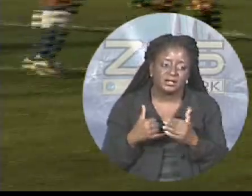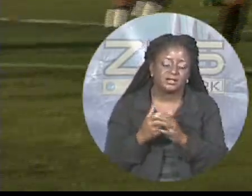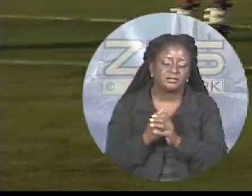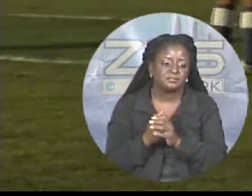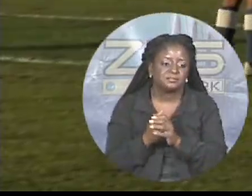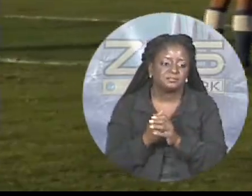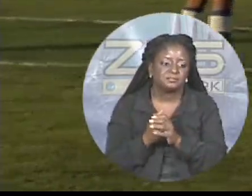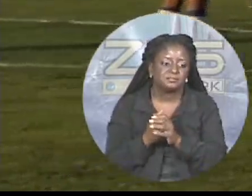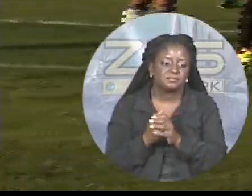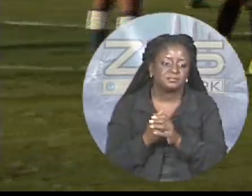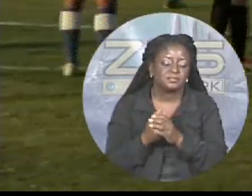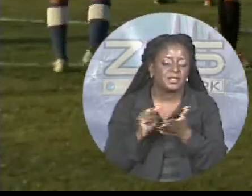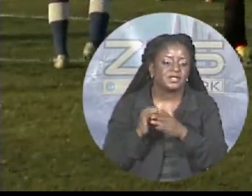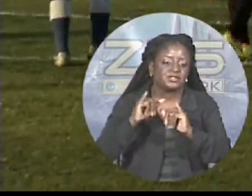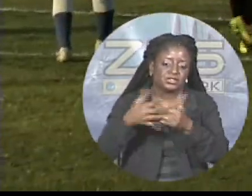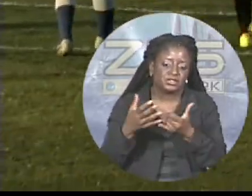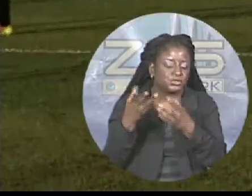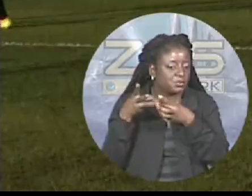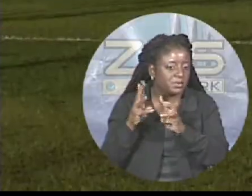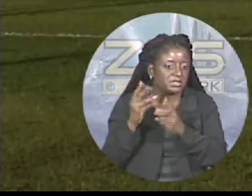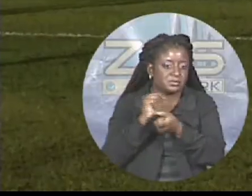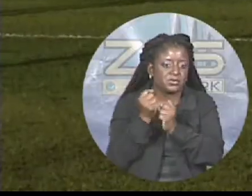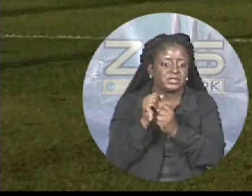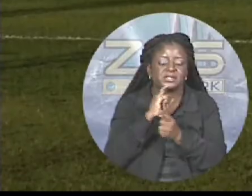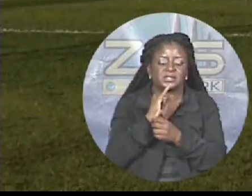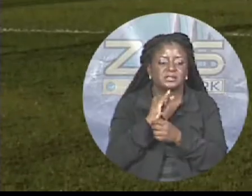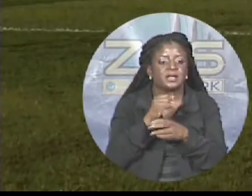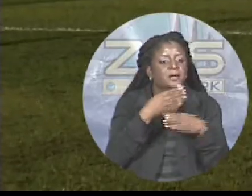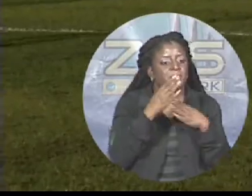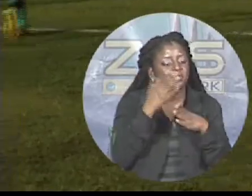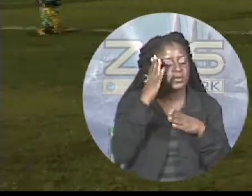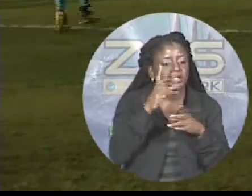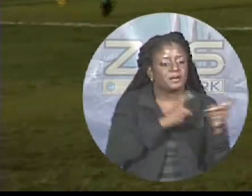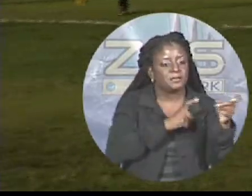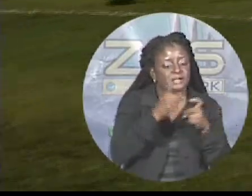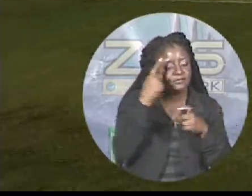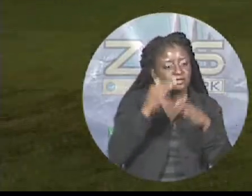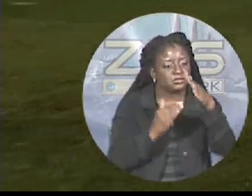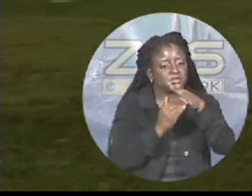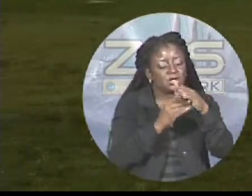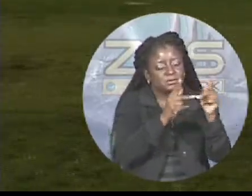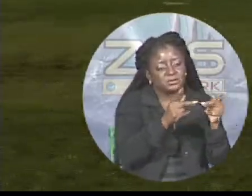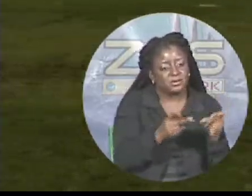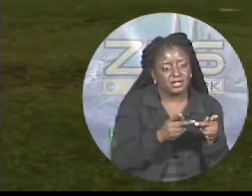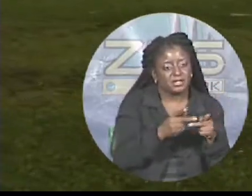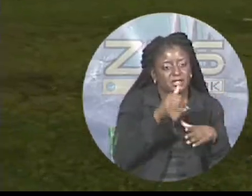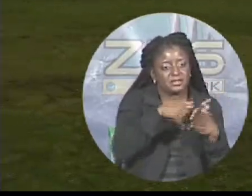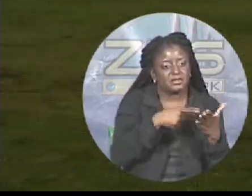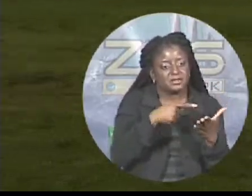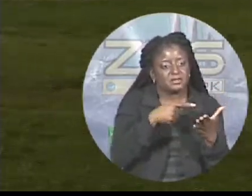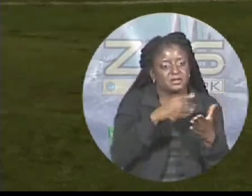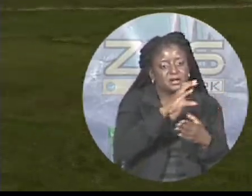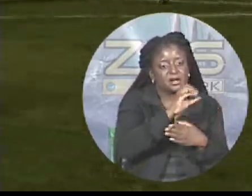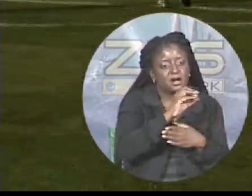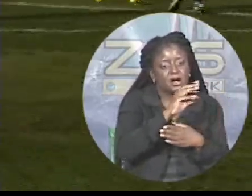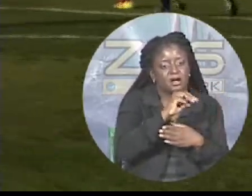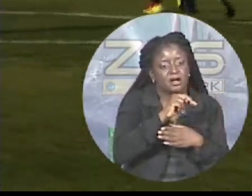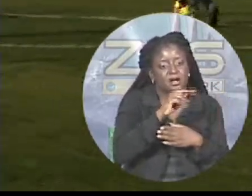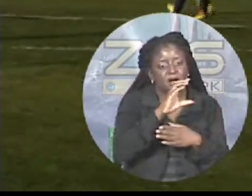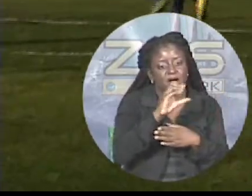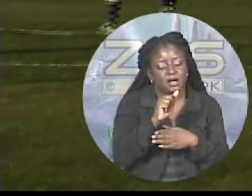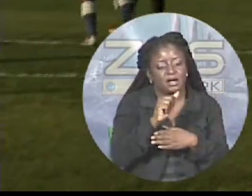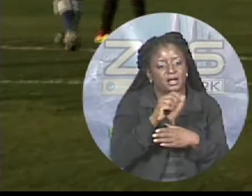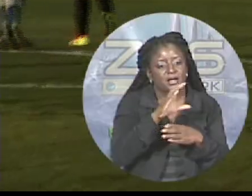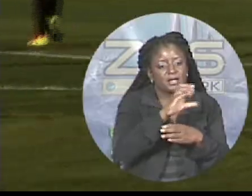But, you know, that's just the way sports is. The Bahamas will be competing for the top spot in this round of the CONCACAF World Cup qualifier.